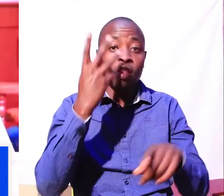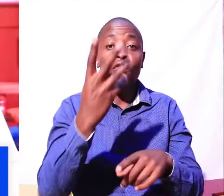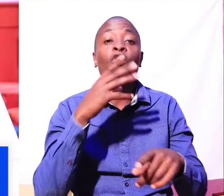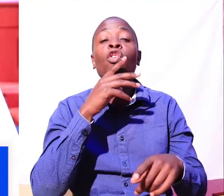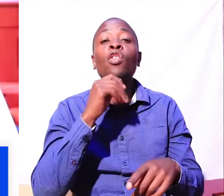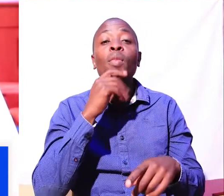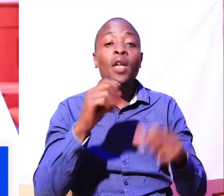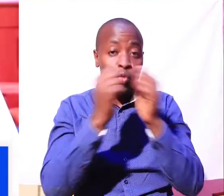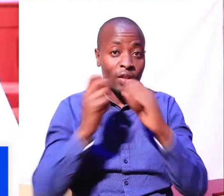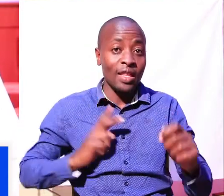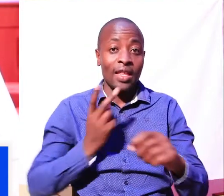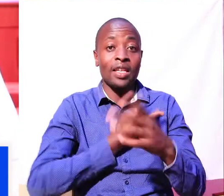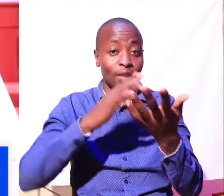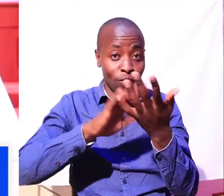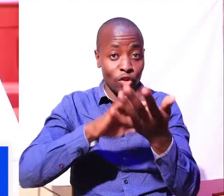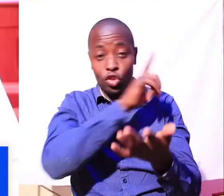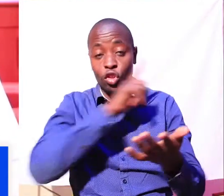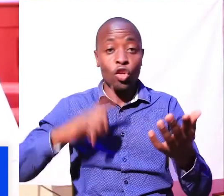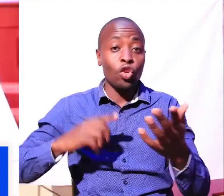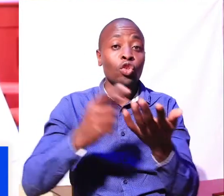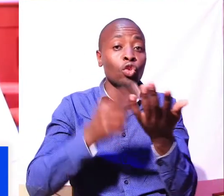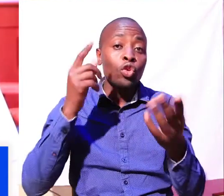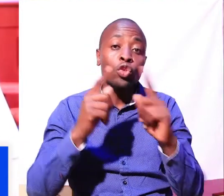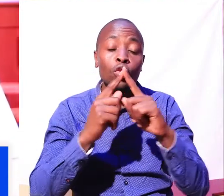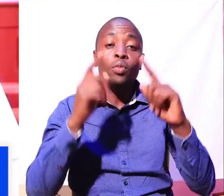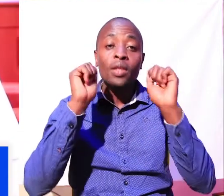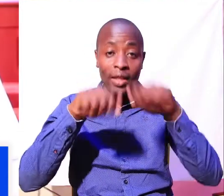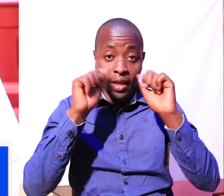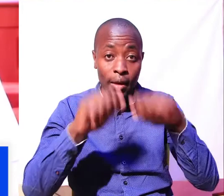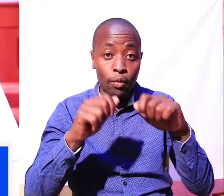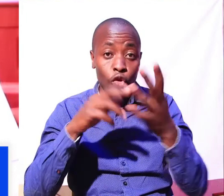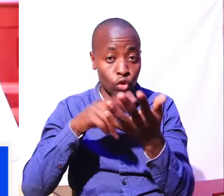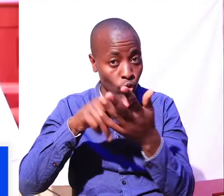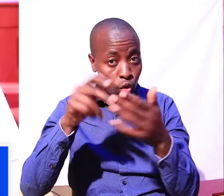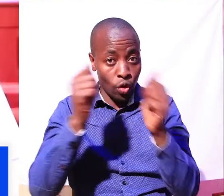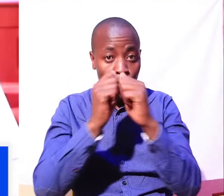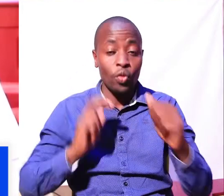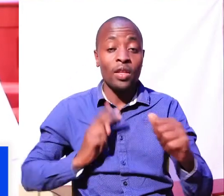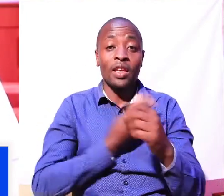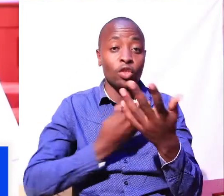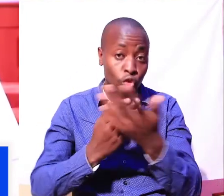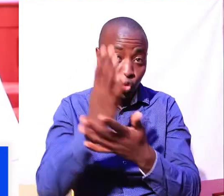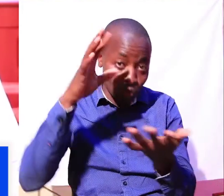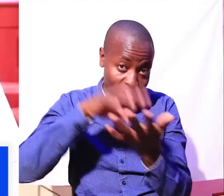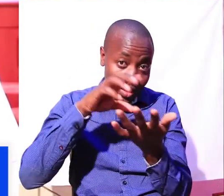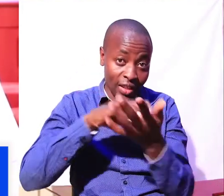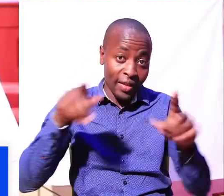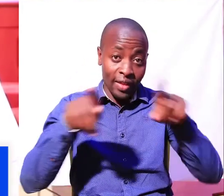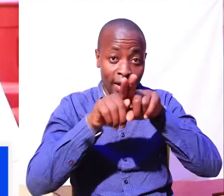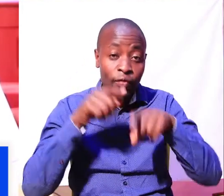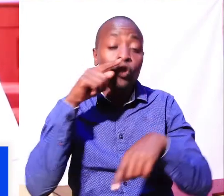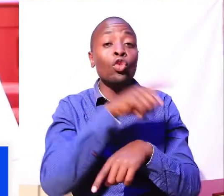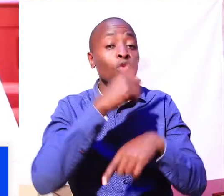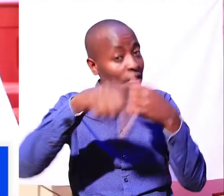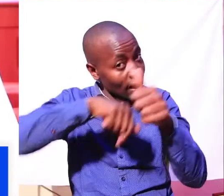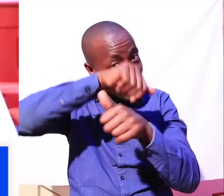the Lord. And he is going to be able to walk with us through such situations that even those that are around